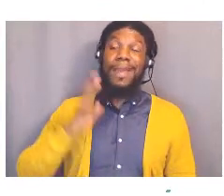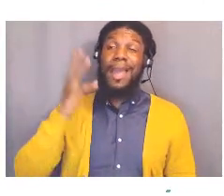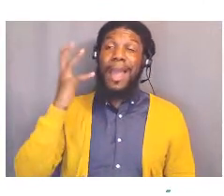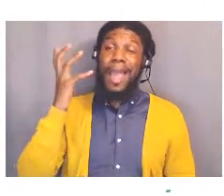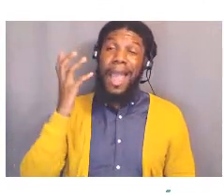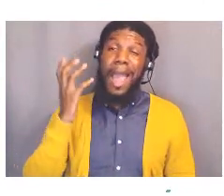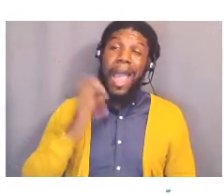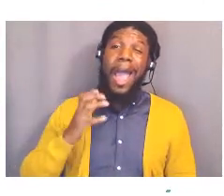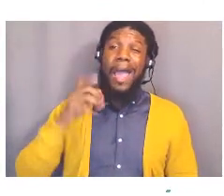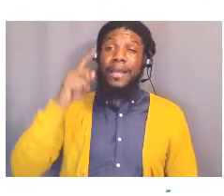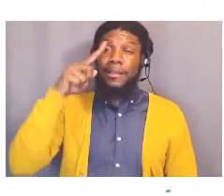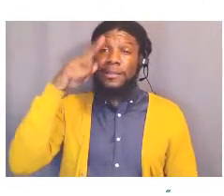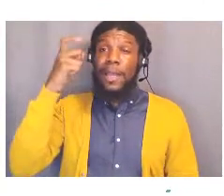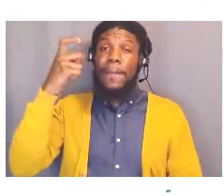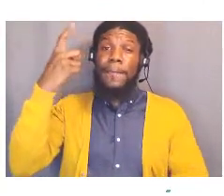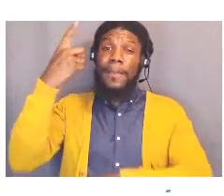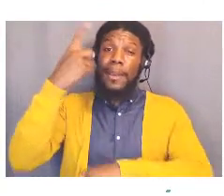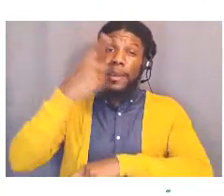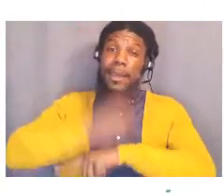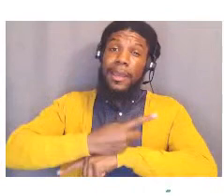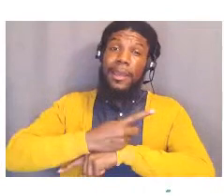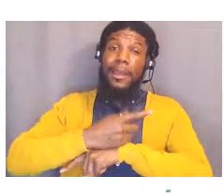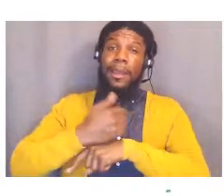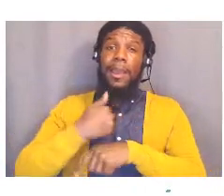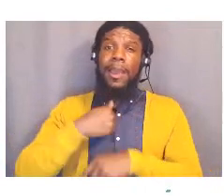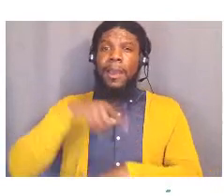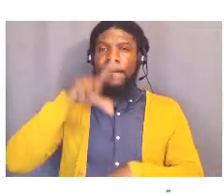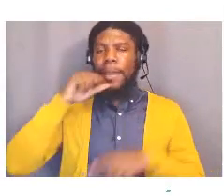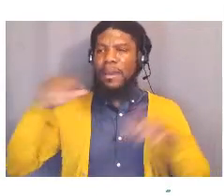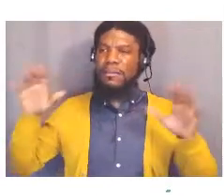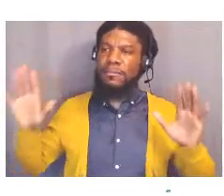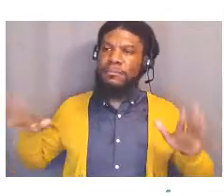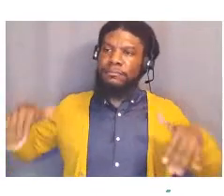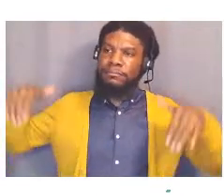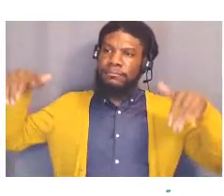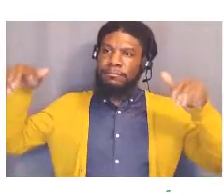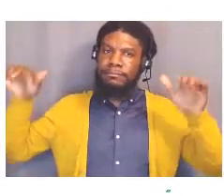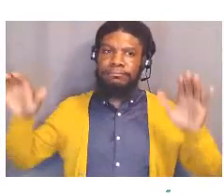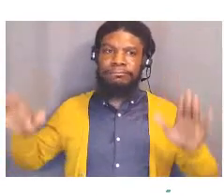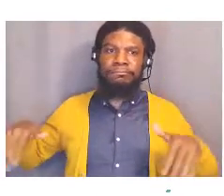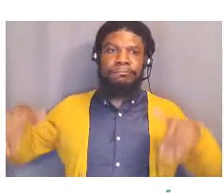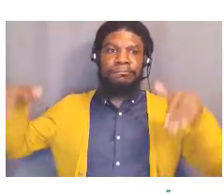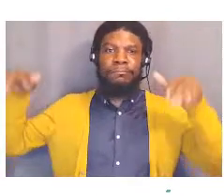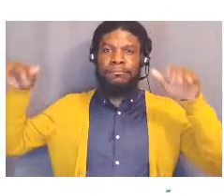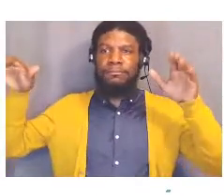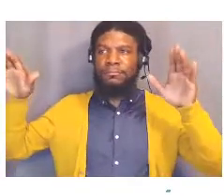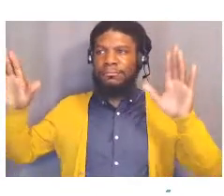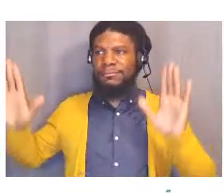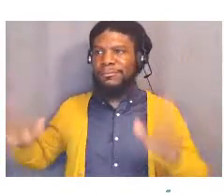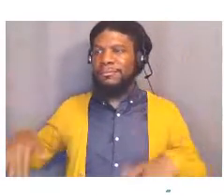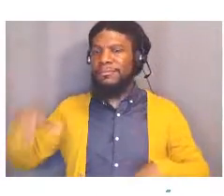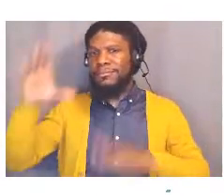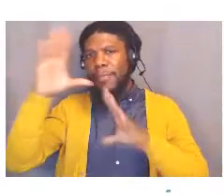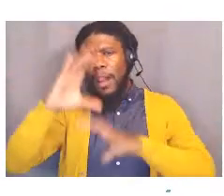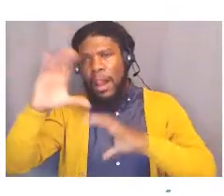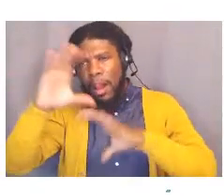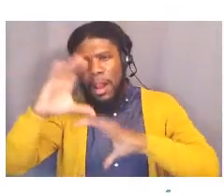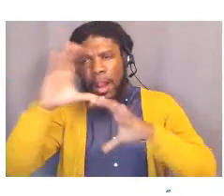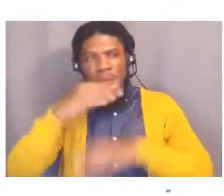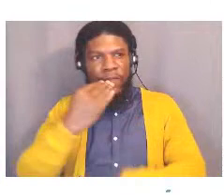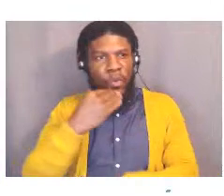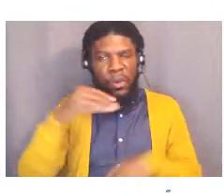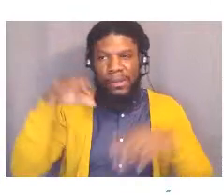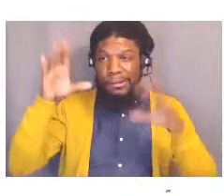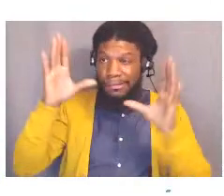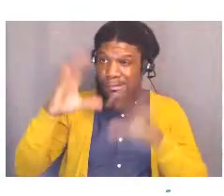there was an old buzzard flying around, looking for something to eat. He had